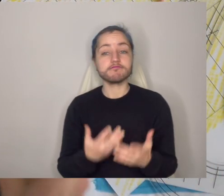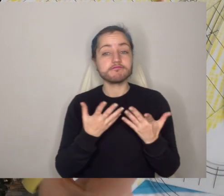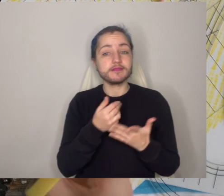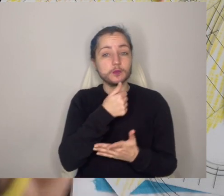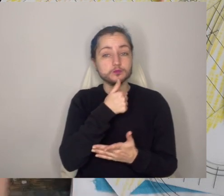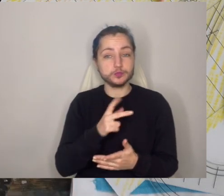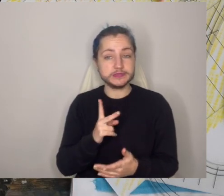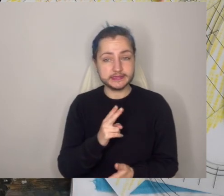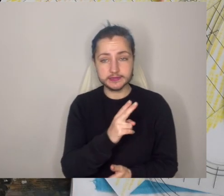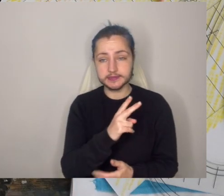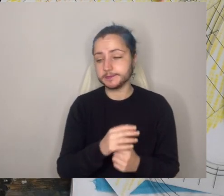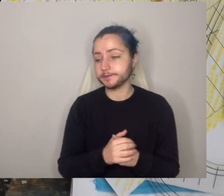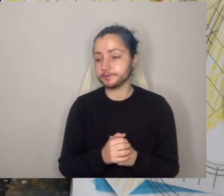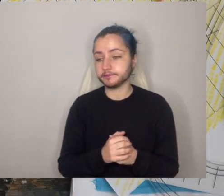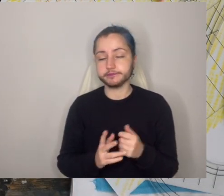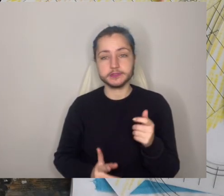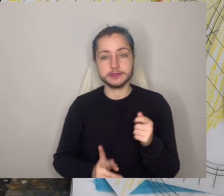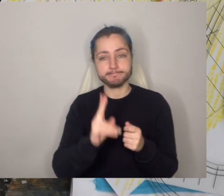like.